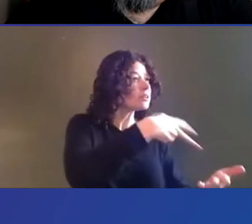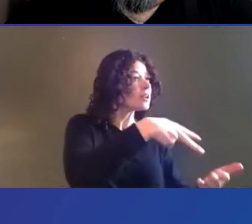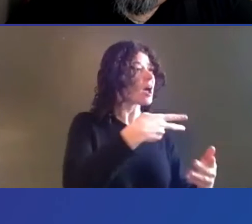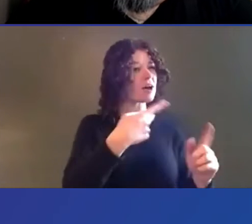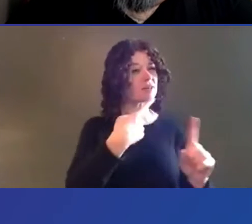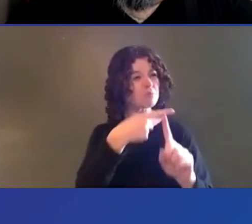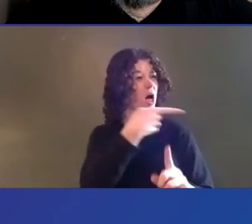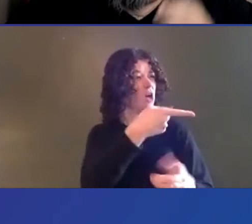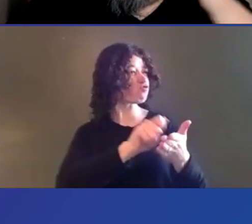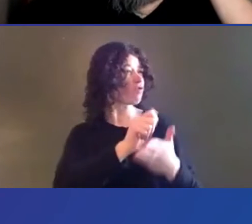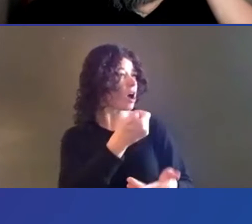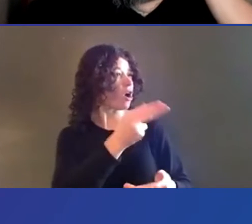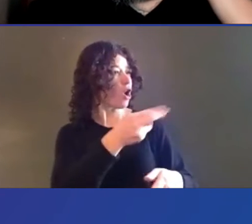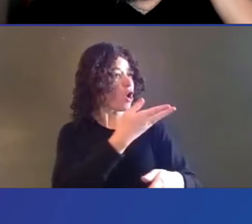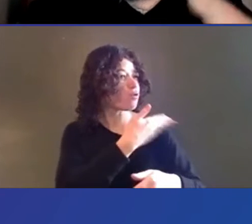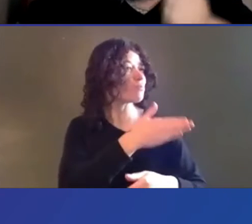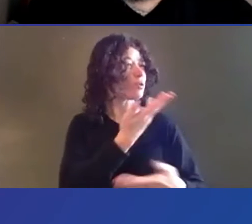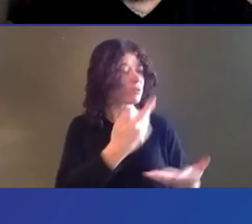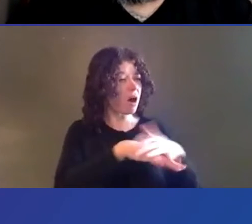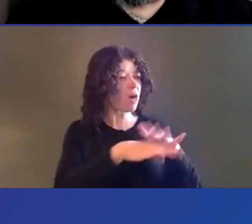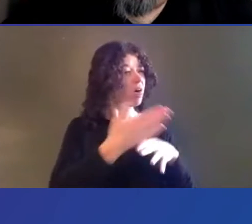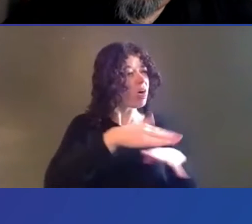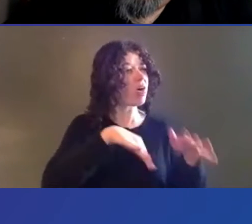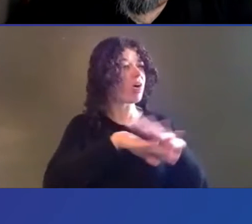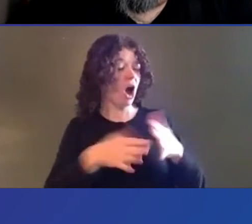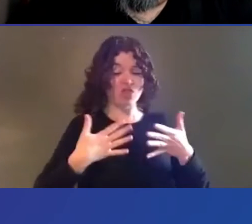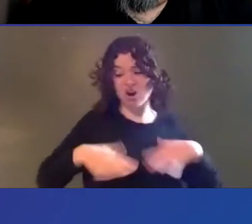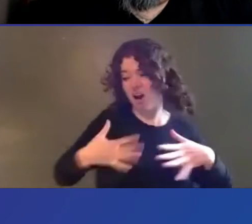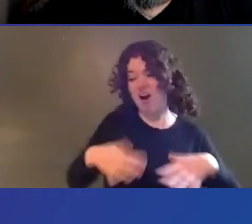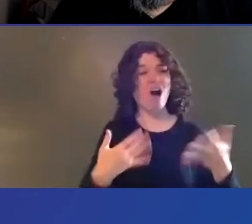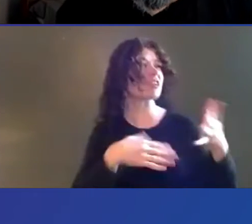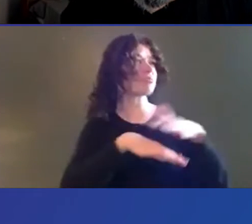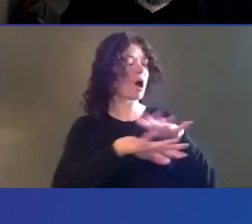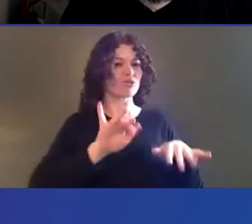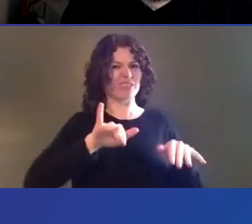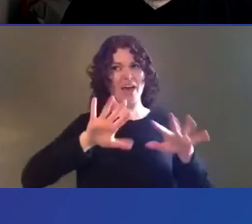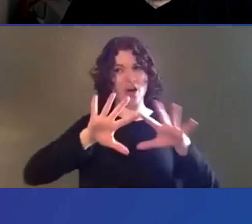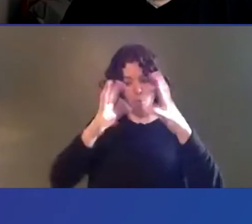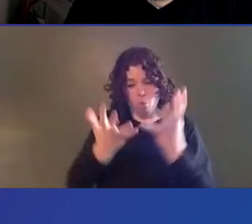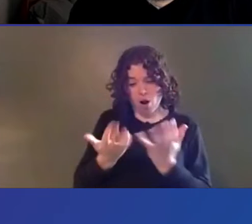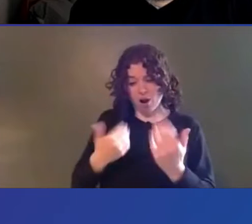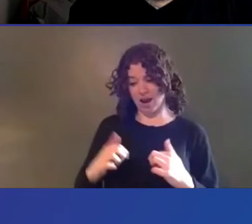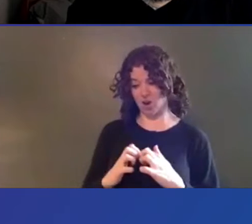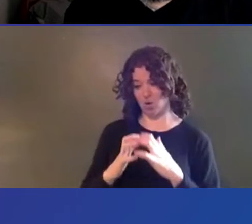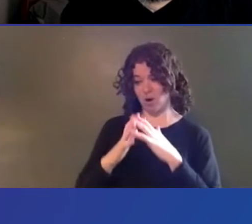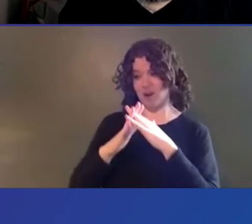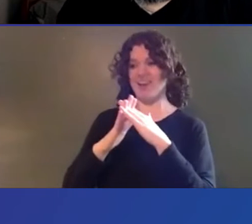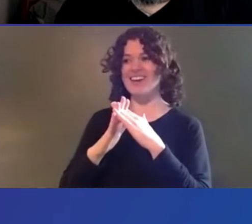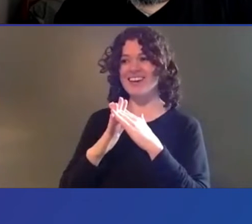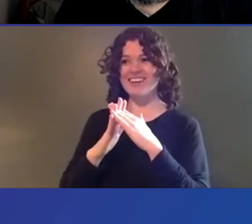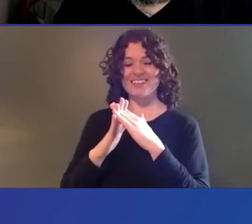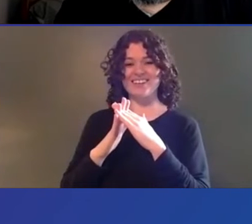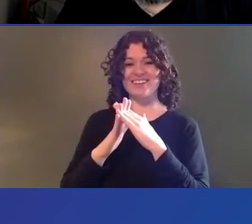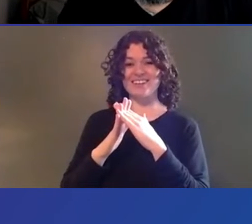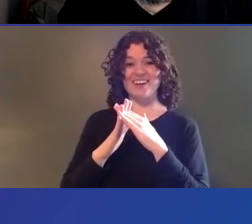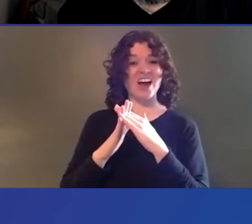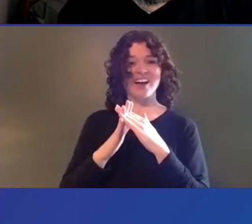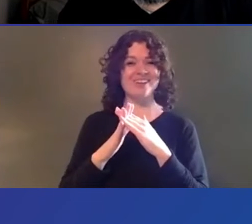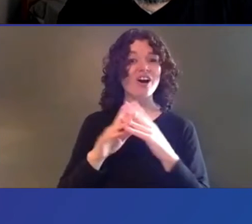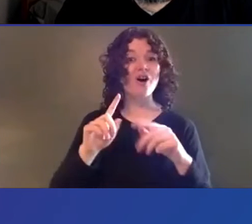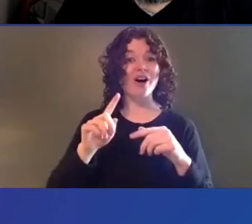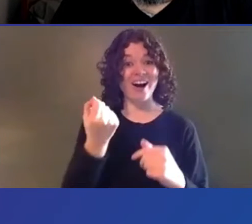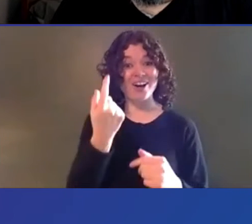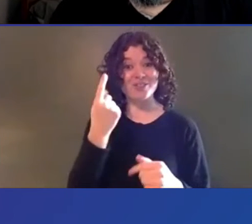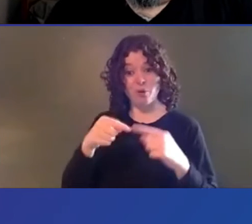they start to do all this stuff and the costume, like it turned into this world. But to me, it was like when I was 14, in